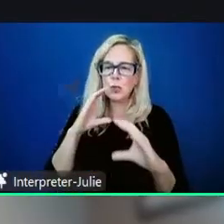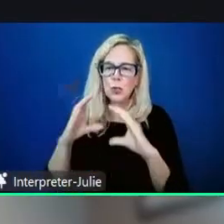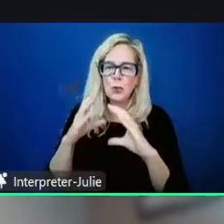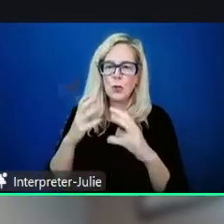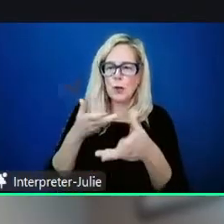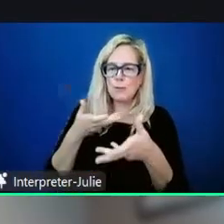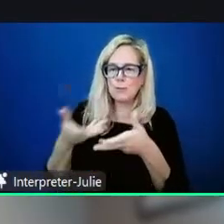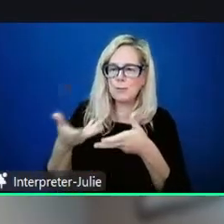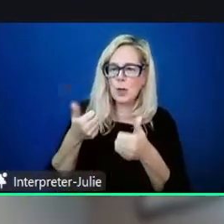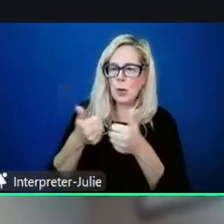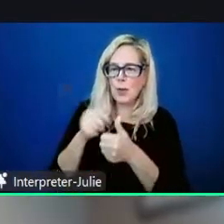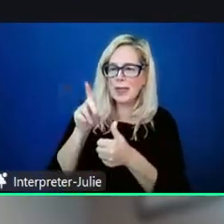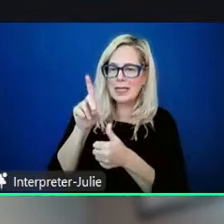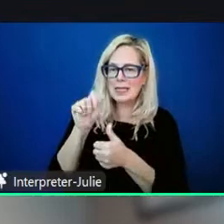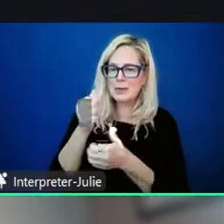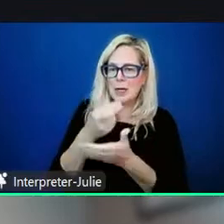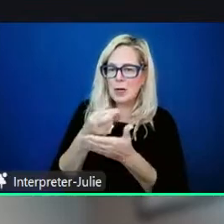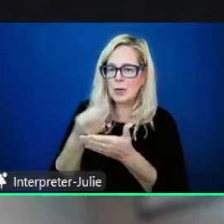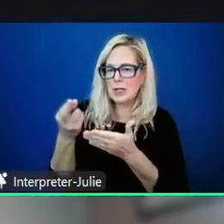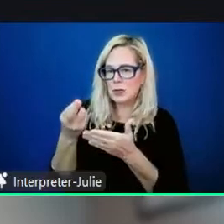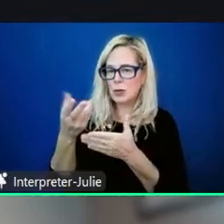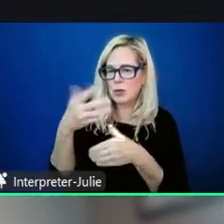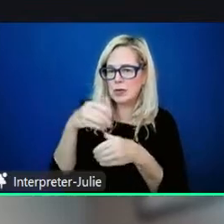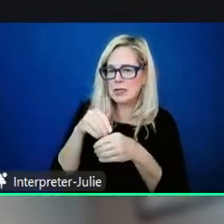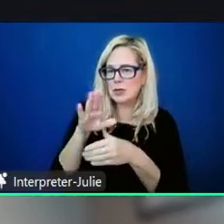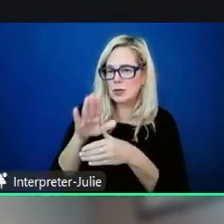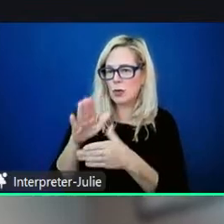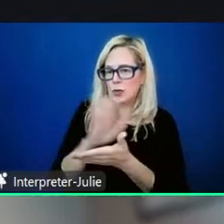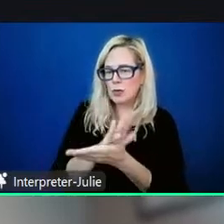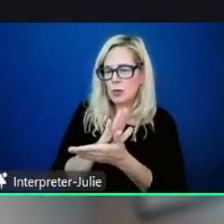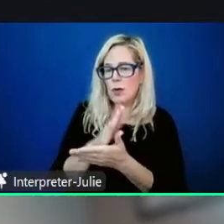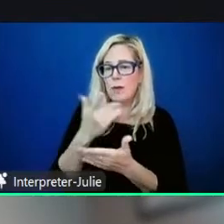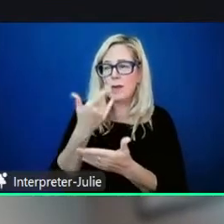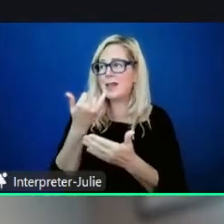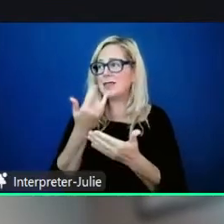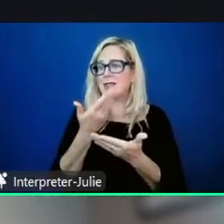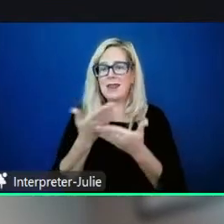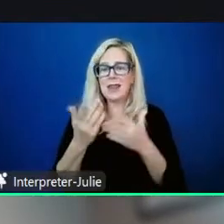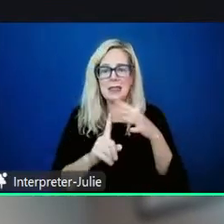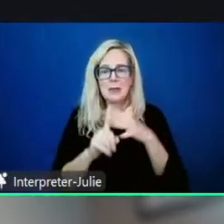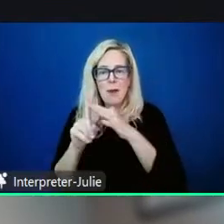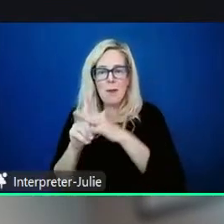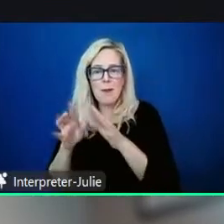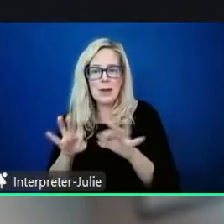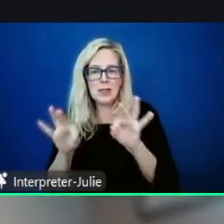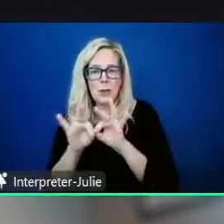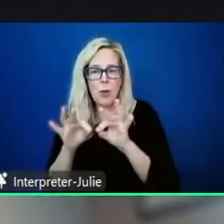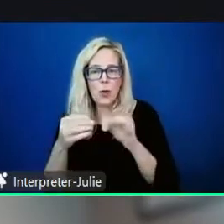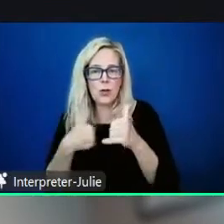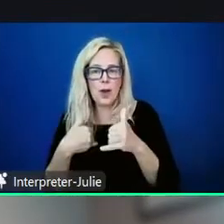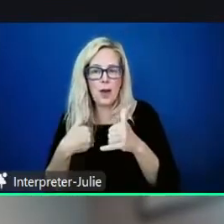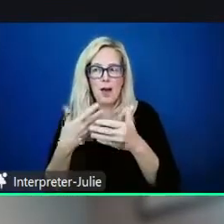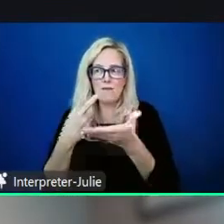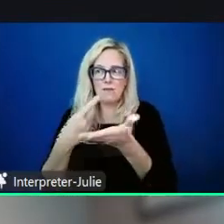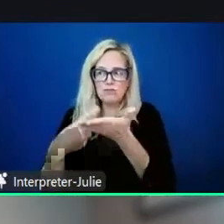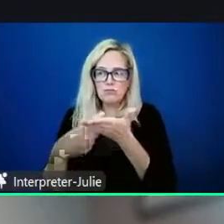because there always may be unanticipated needs that come up, and it's helpful to have dialogue there when something